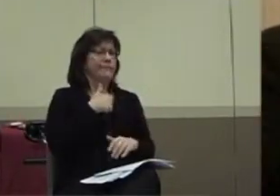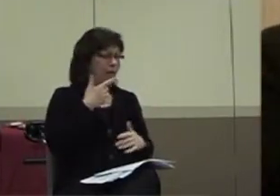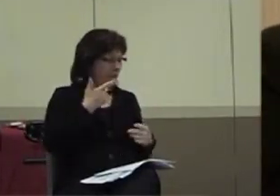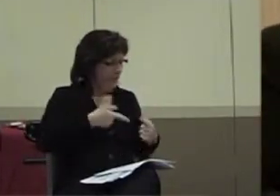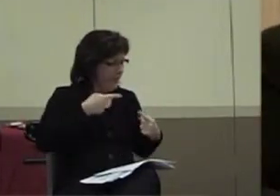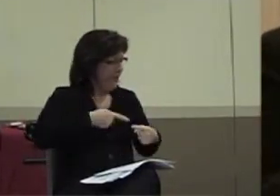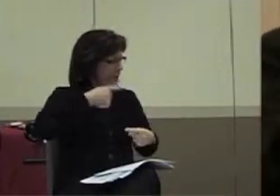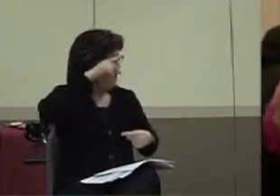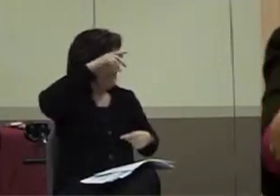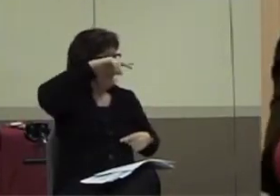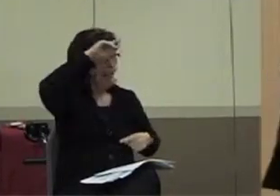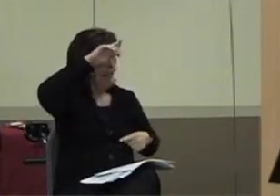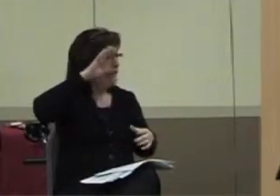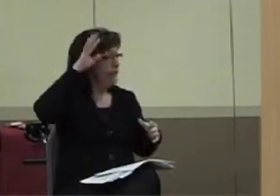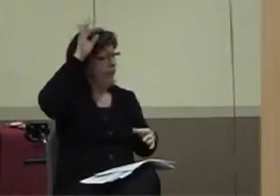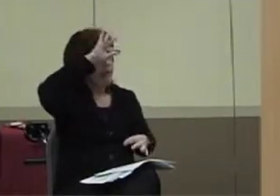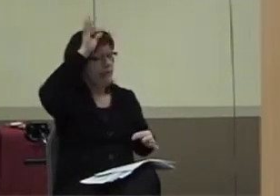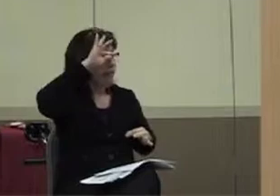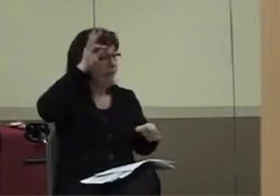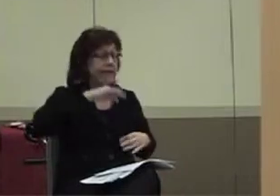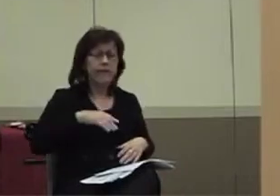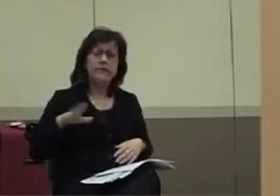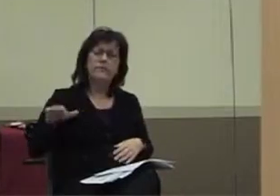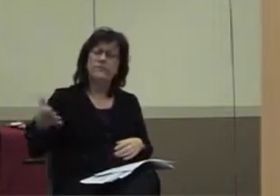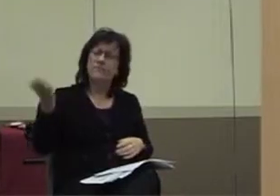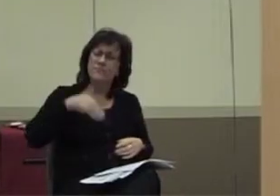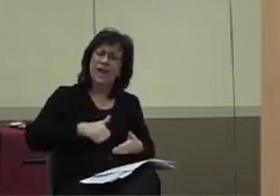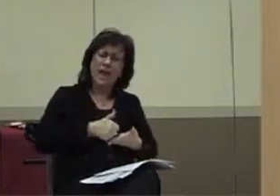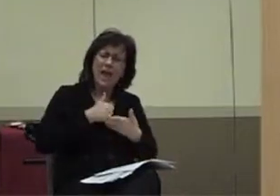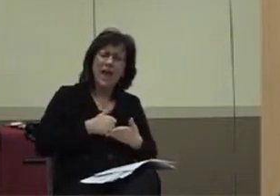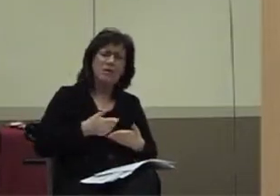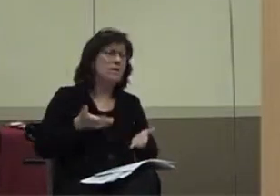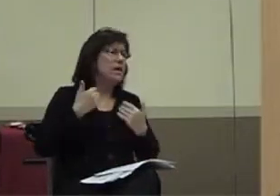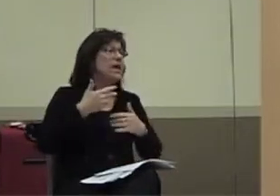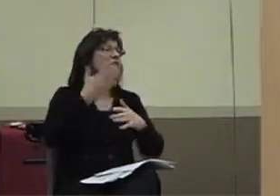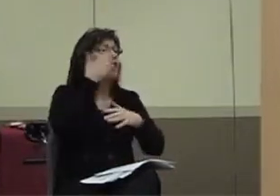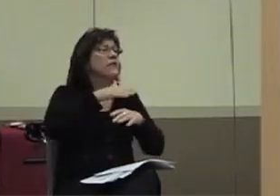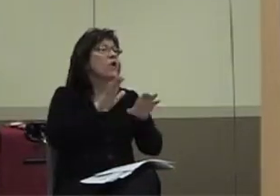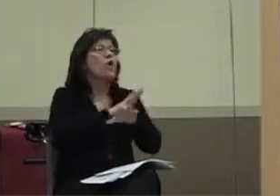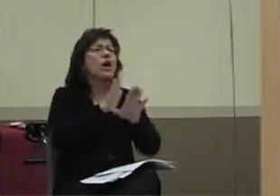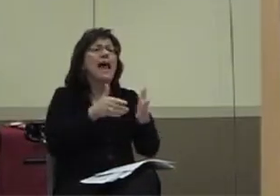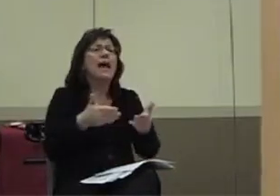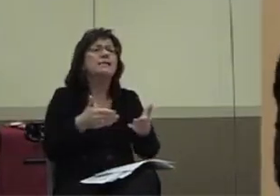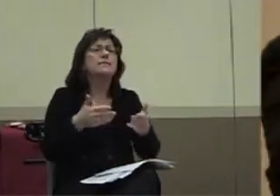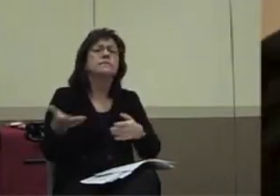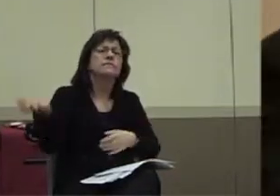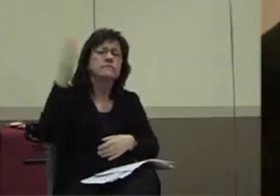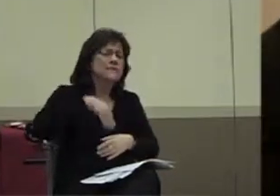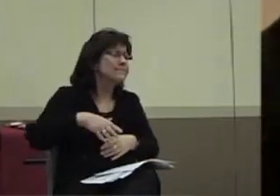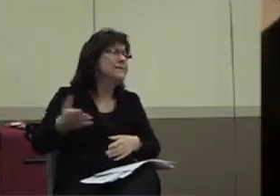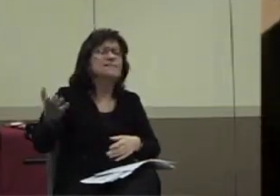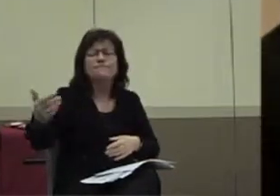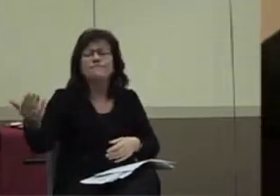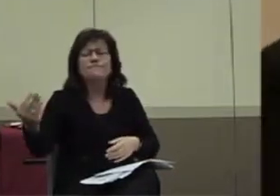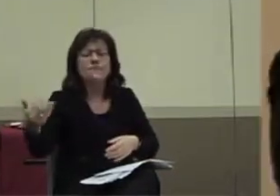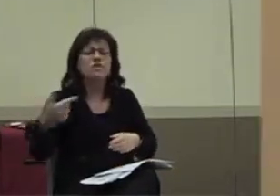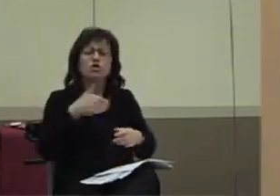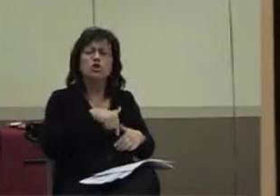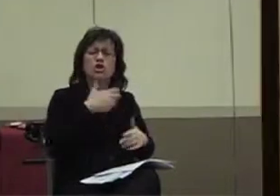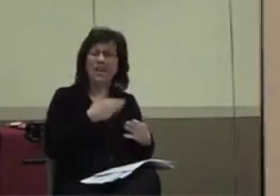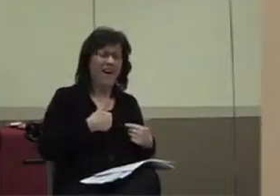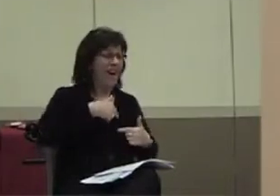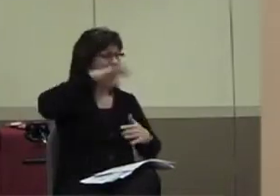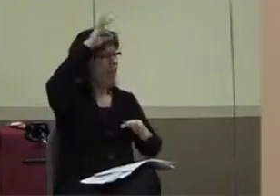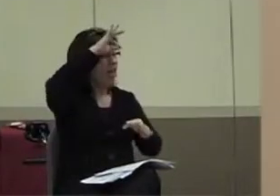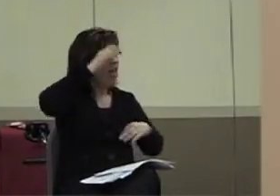on the computer and got that kid to come up in front of the whole class and find it for you. Oh, you're so, come here, you're good at this. Can you find that for me while